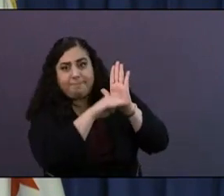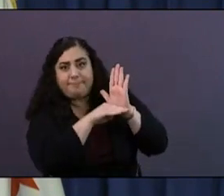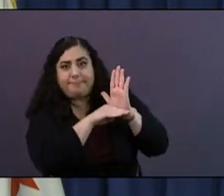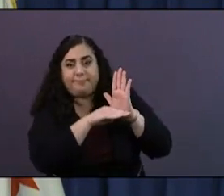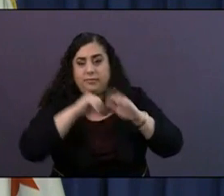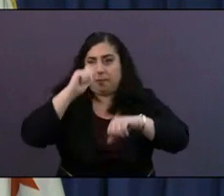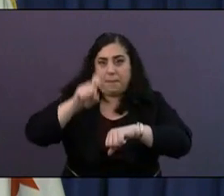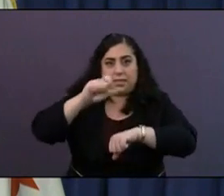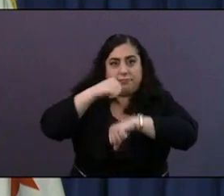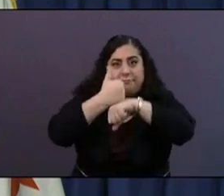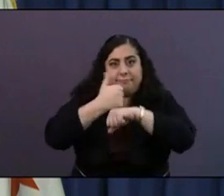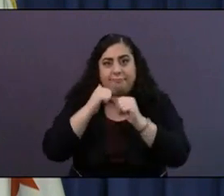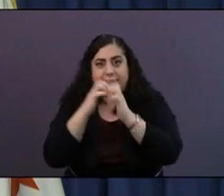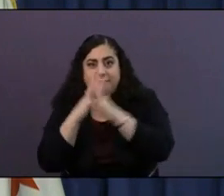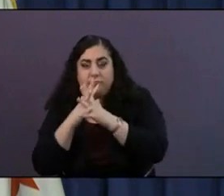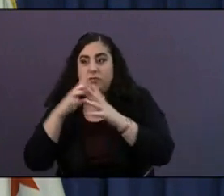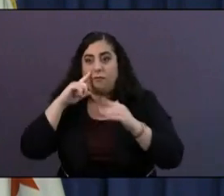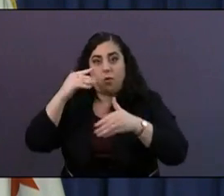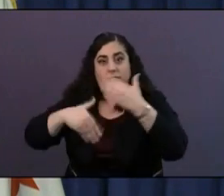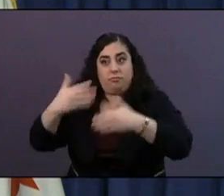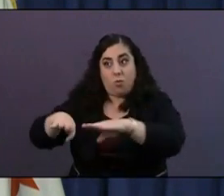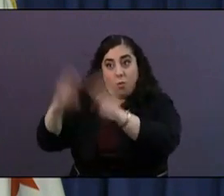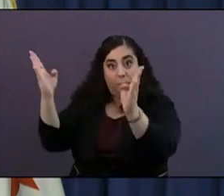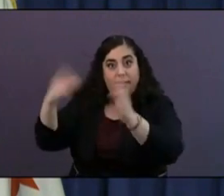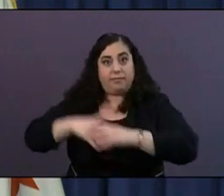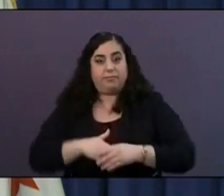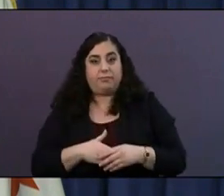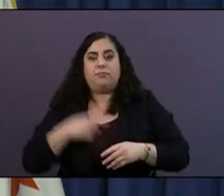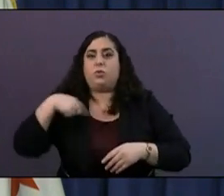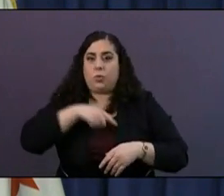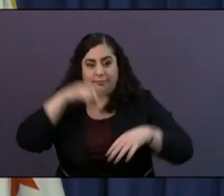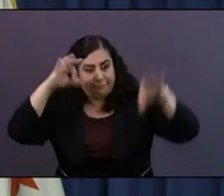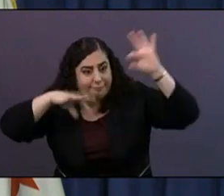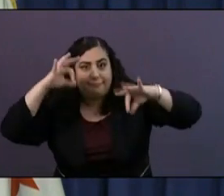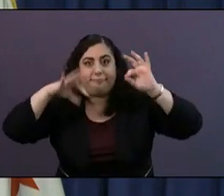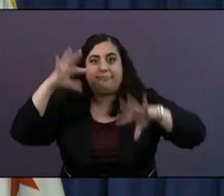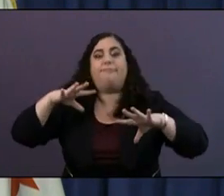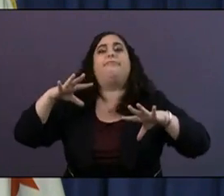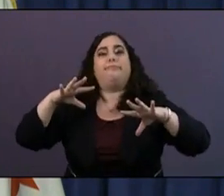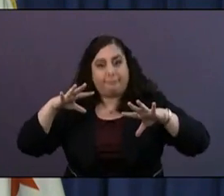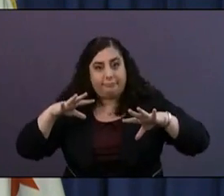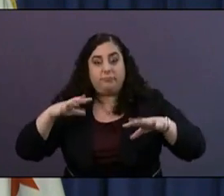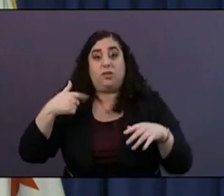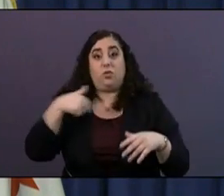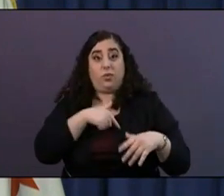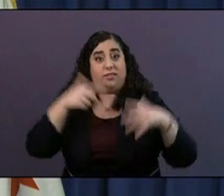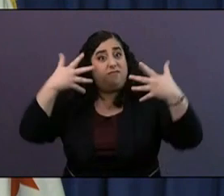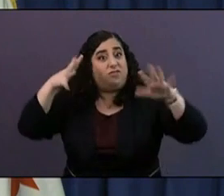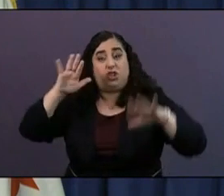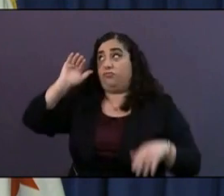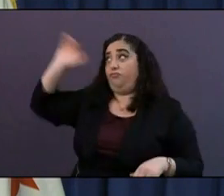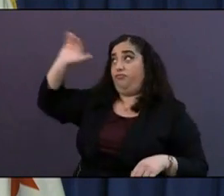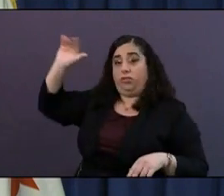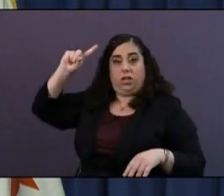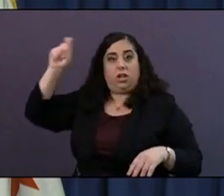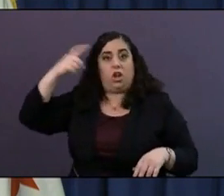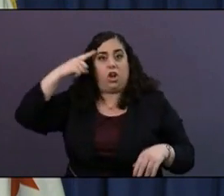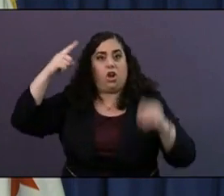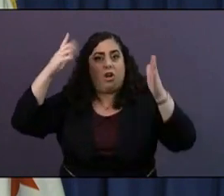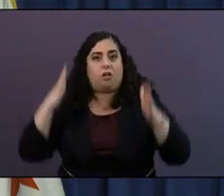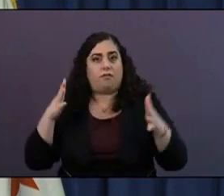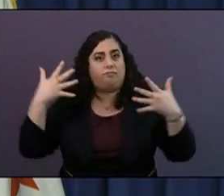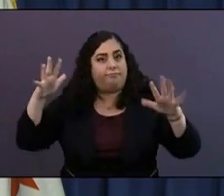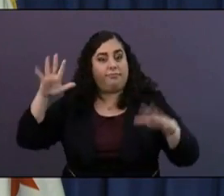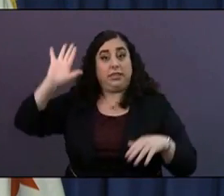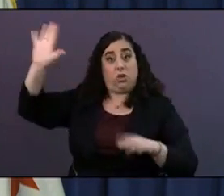safely reopen in this new normal. And we have urged the governor to rethink the metrics